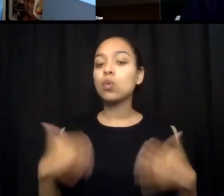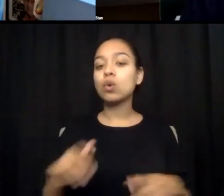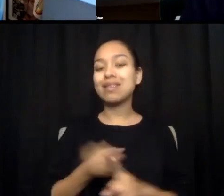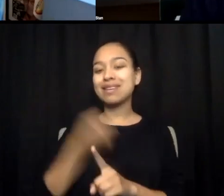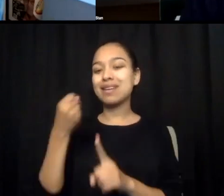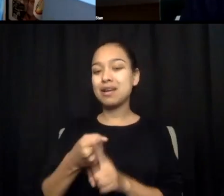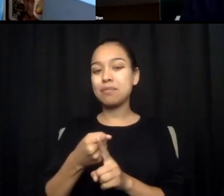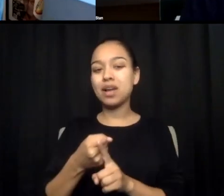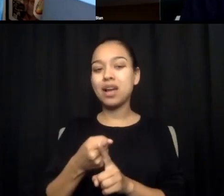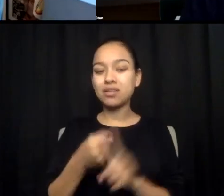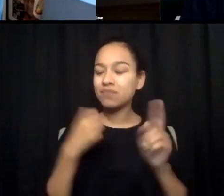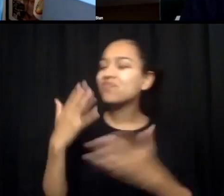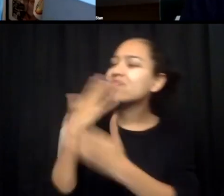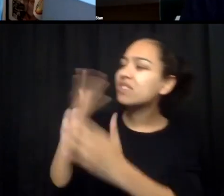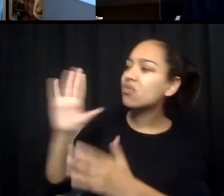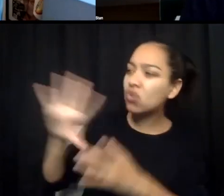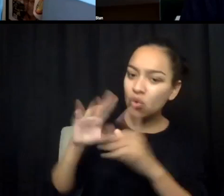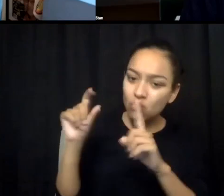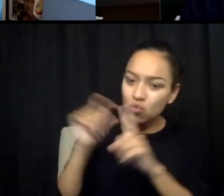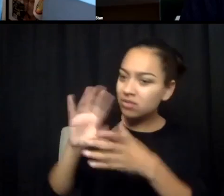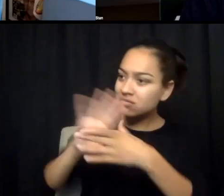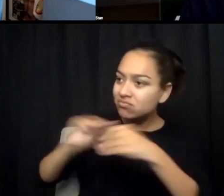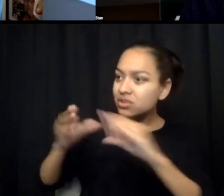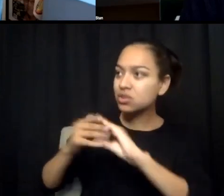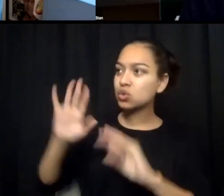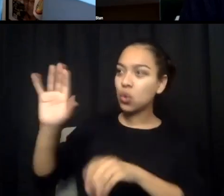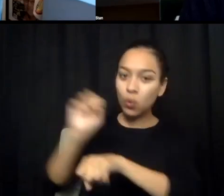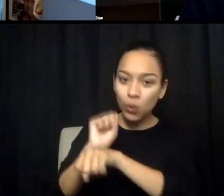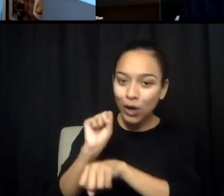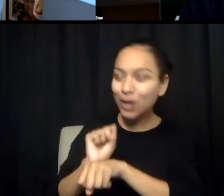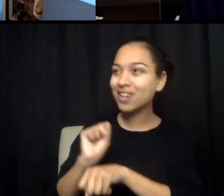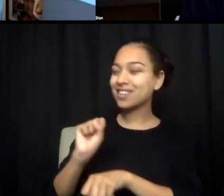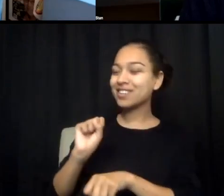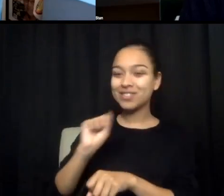your life-changing work. And